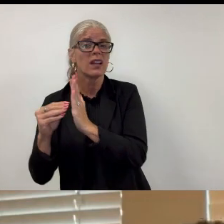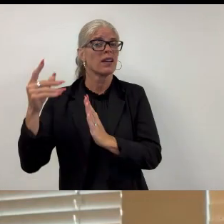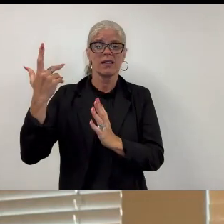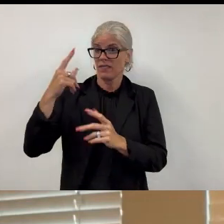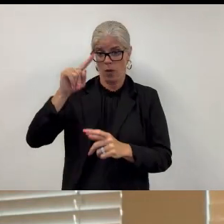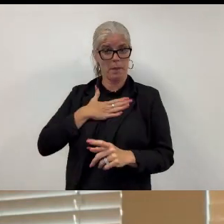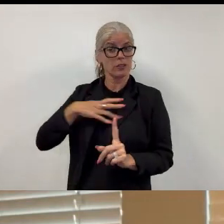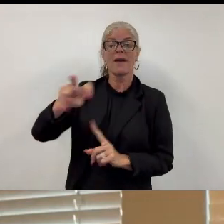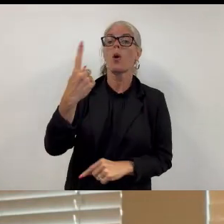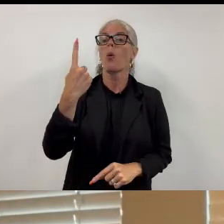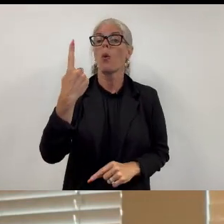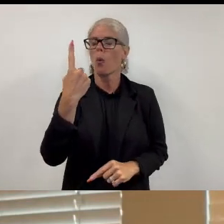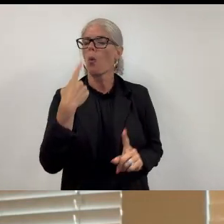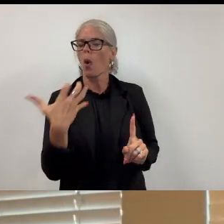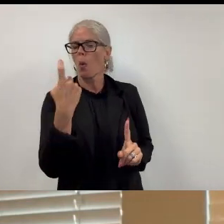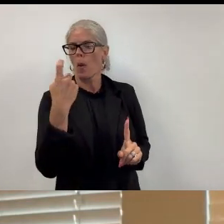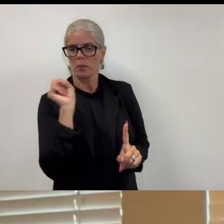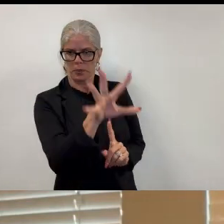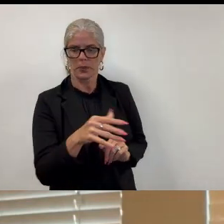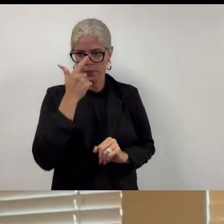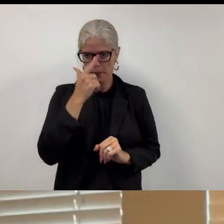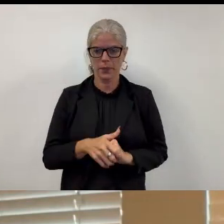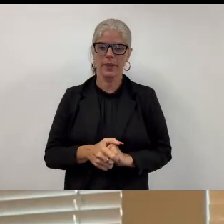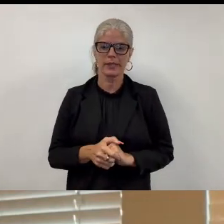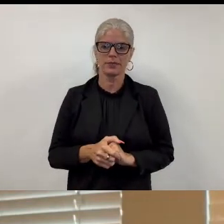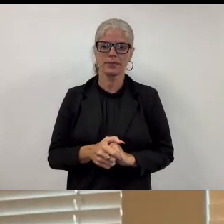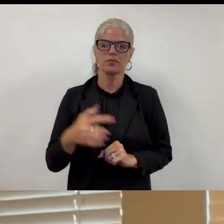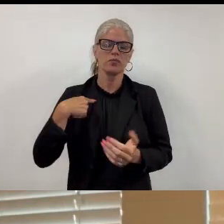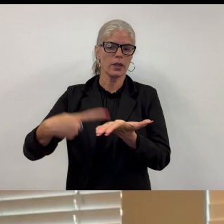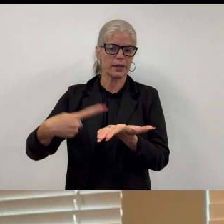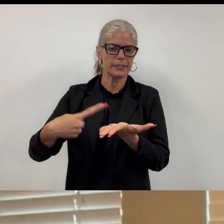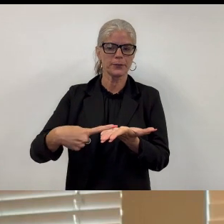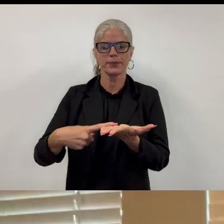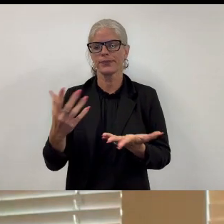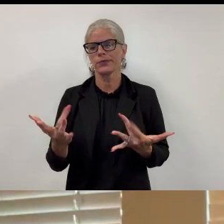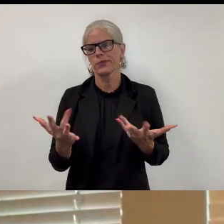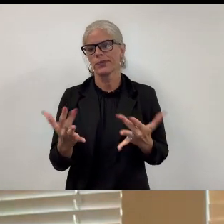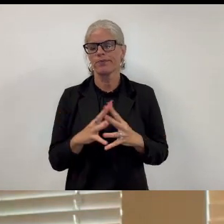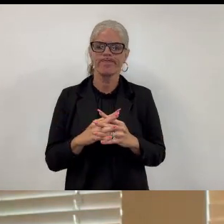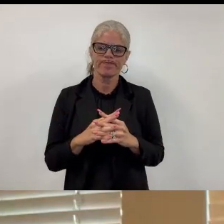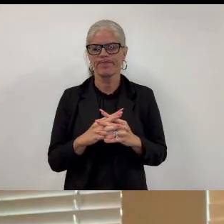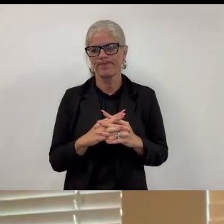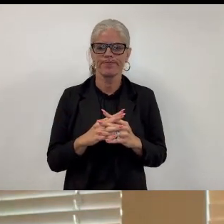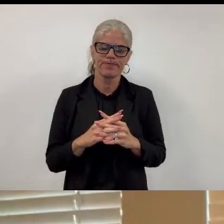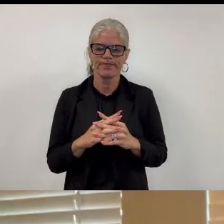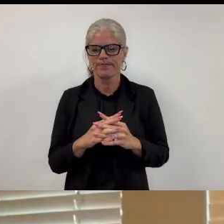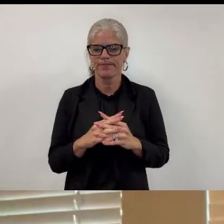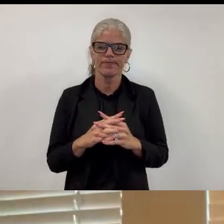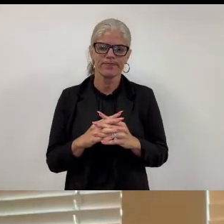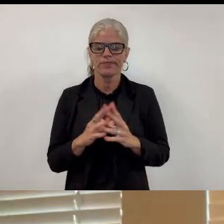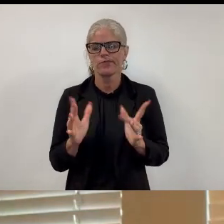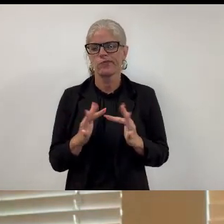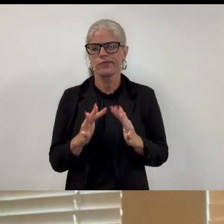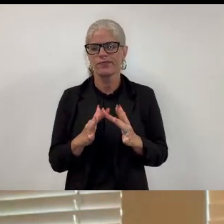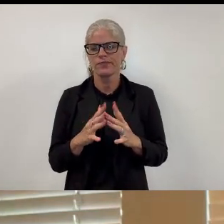wheelchair accessible room, and I use a wheelchair to ambulate. One other thing I'll share on that is also with regard to,